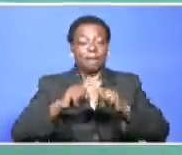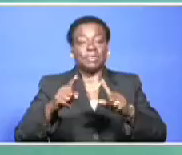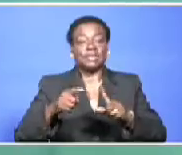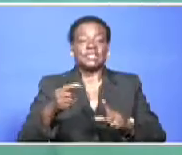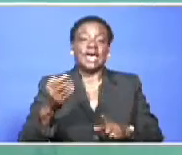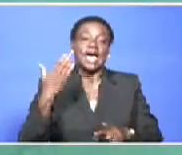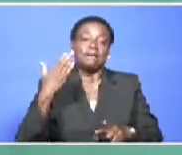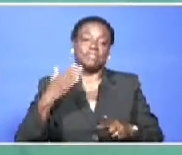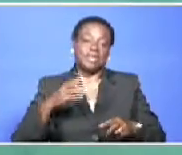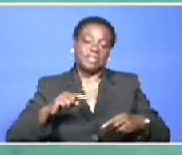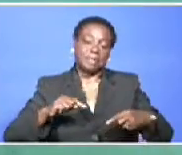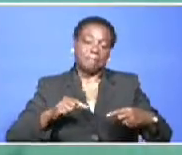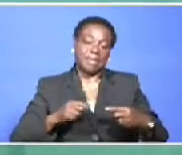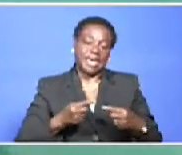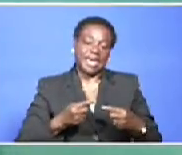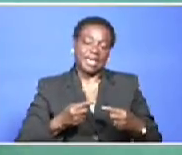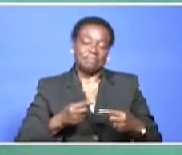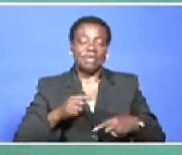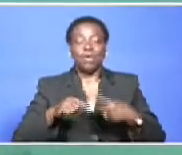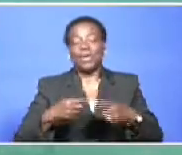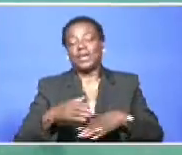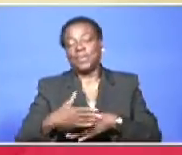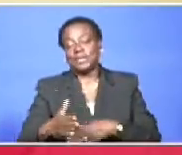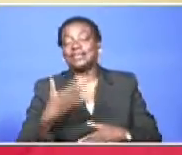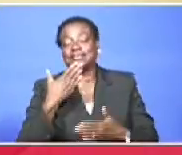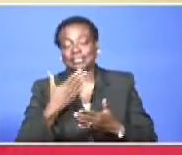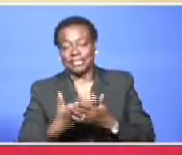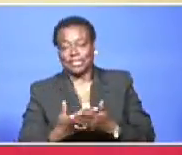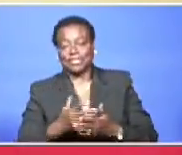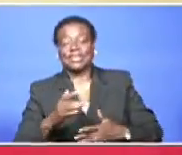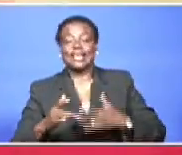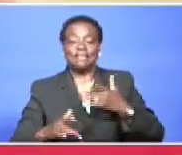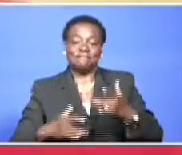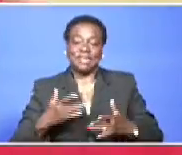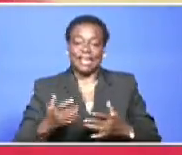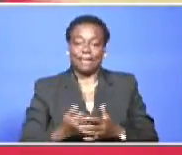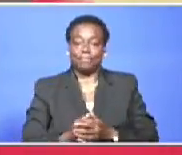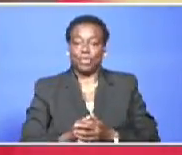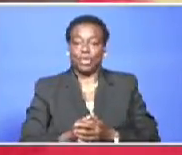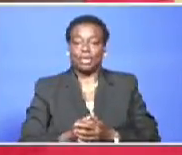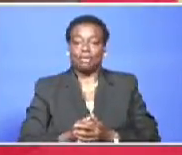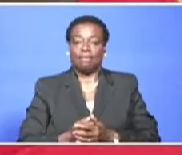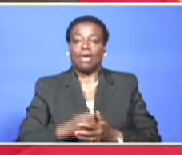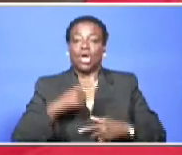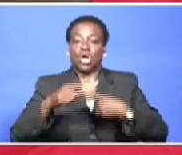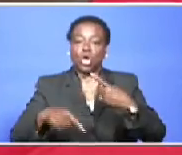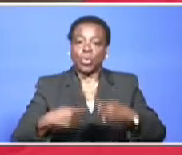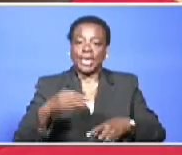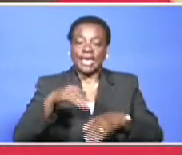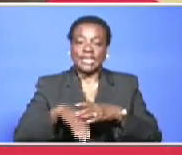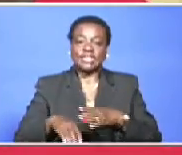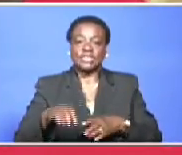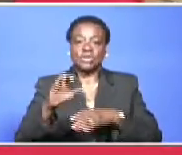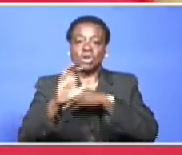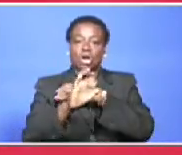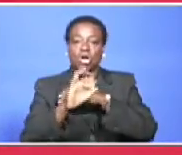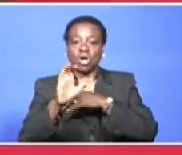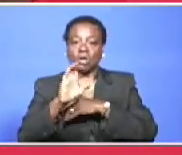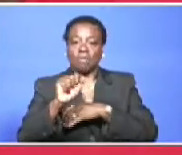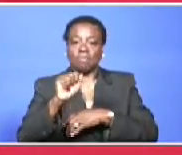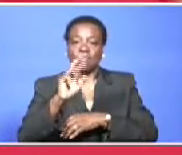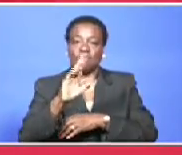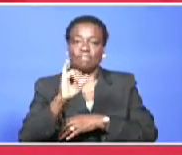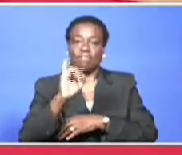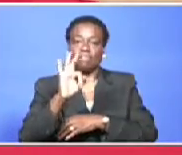the pain and sorrow went away, it was a good feeling. Heading into Grifter, I think we have a good chance this year. We have a lot of